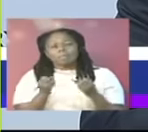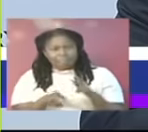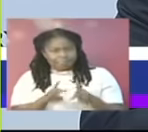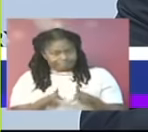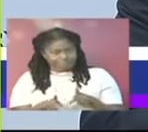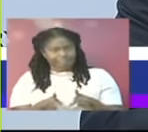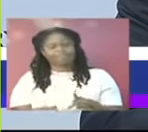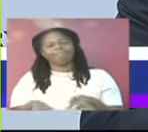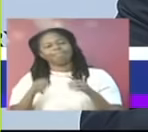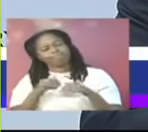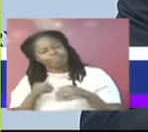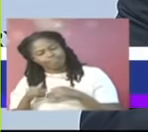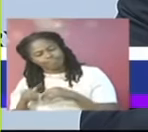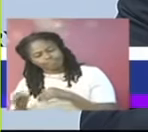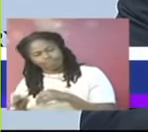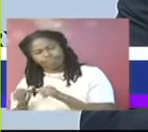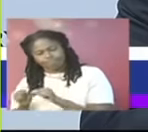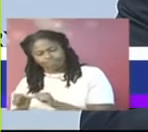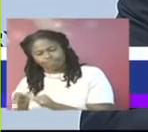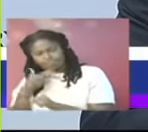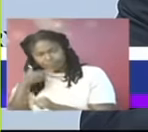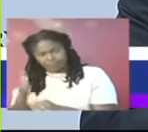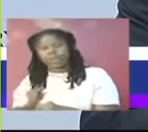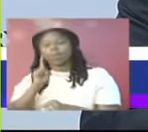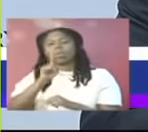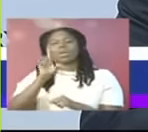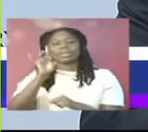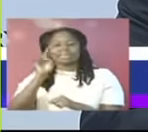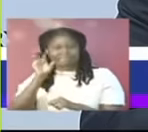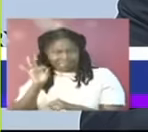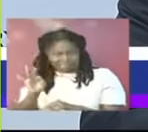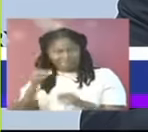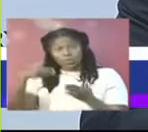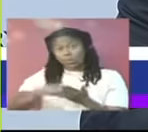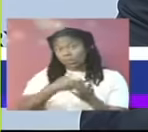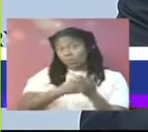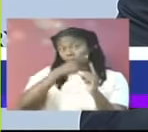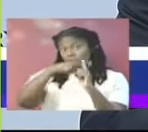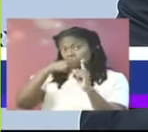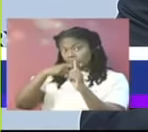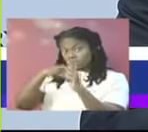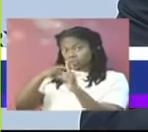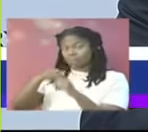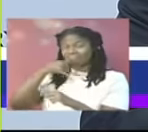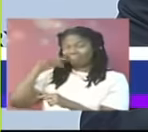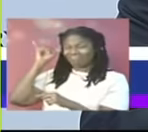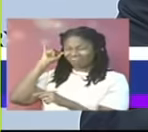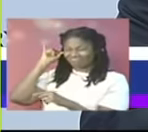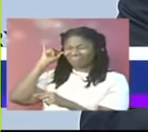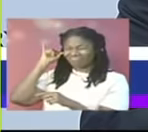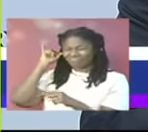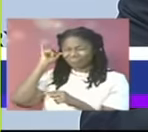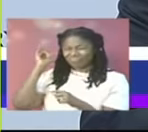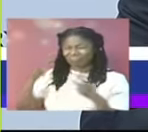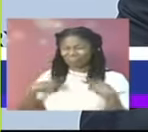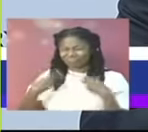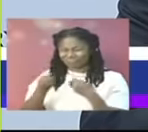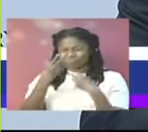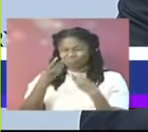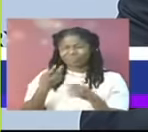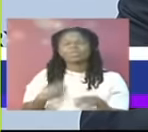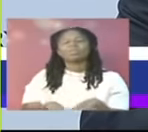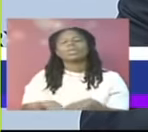have confirmed an additional 189 new positive cases as at yesterday's update, and those cases came from